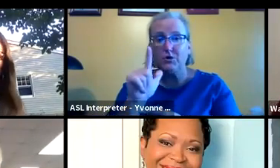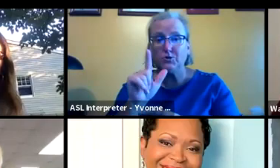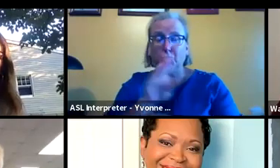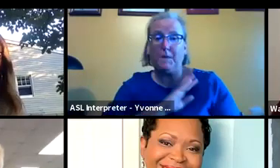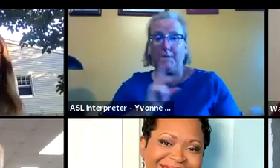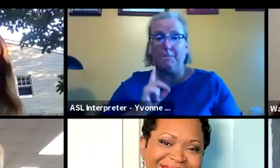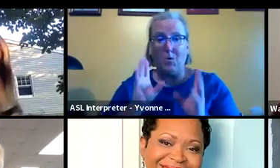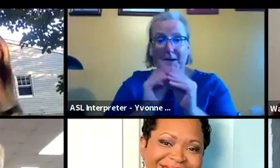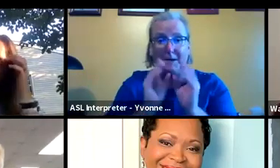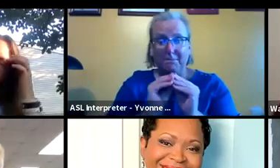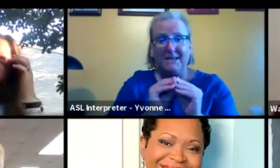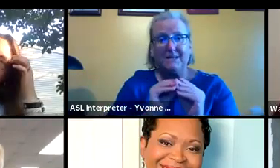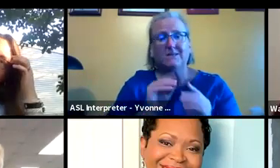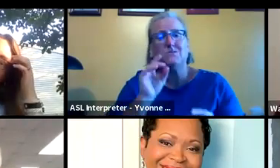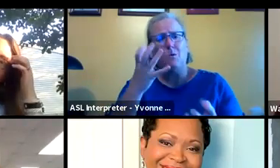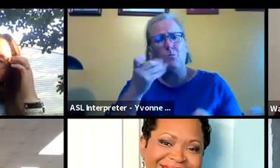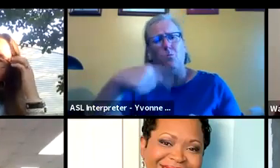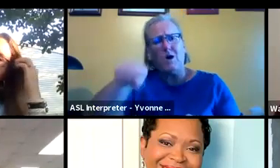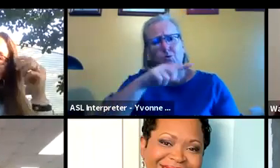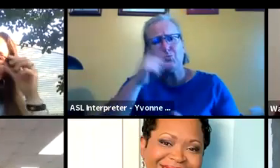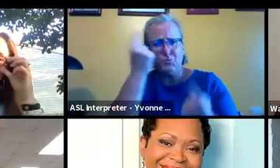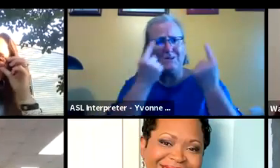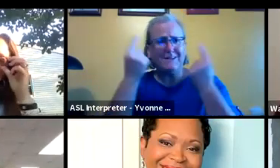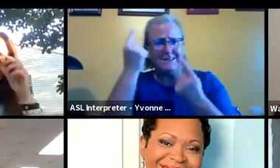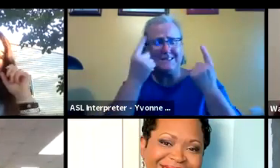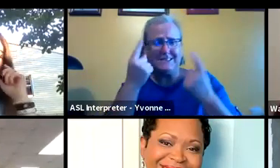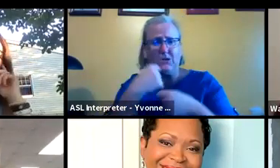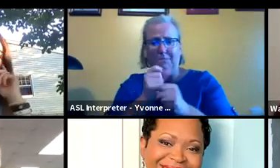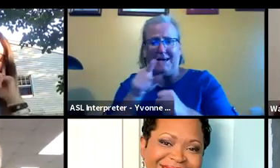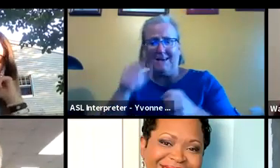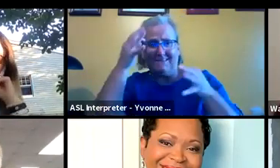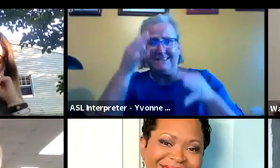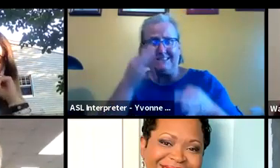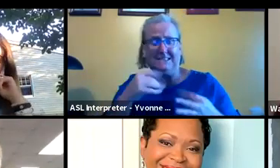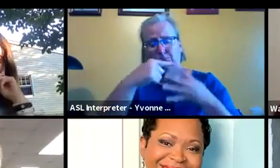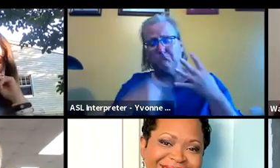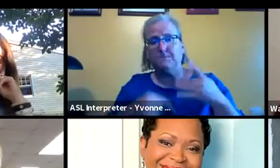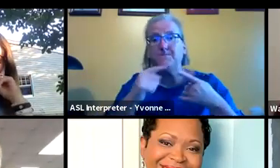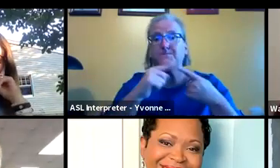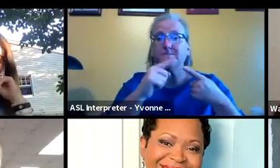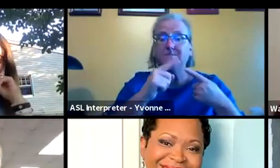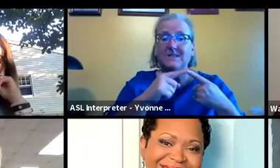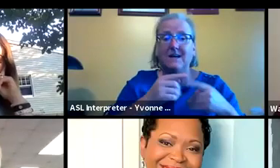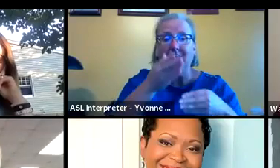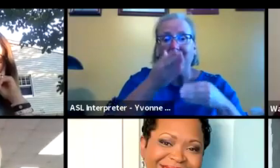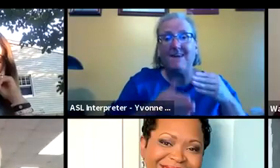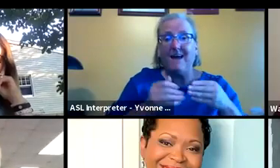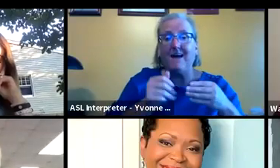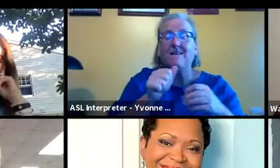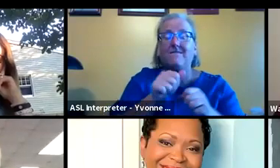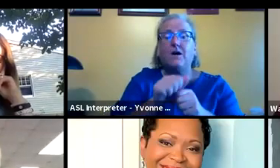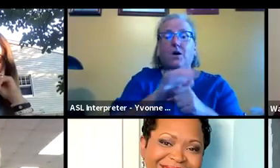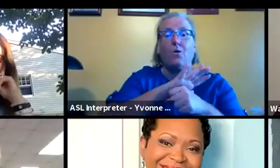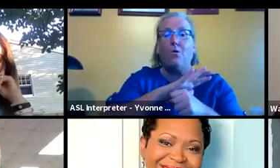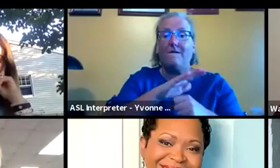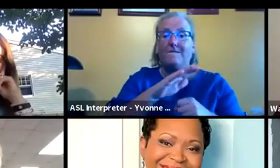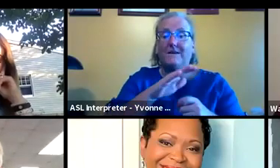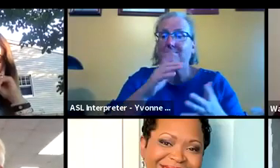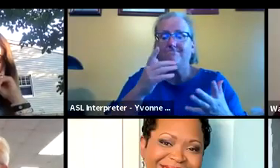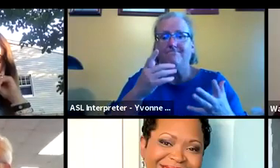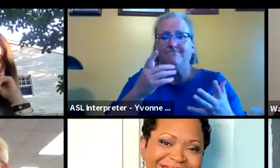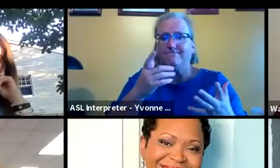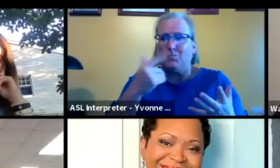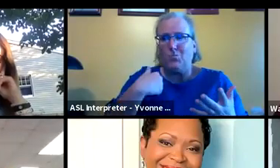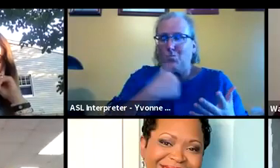which you are being asked to consider when making this decision, including that the end of the COVID-19 pandemic is not